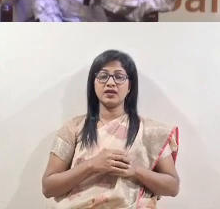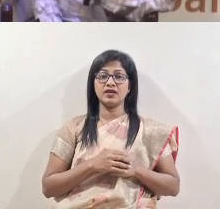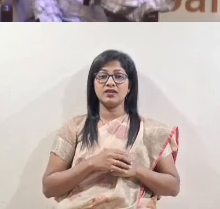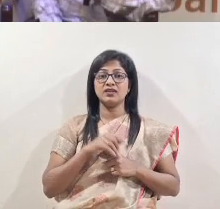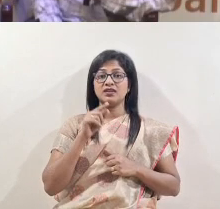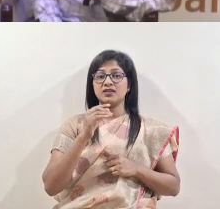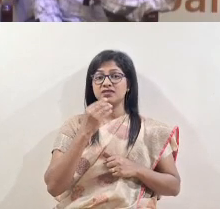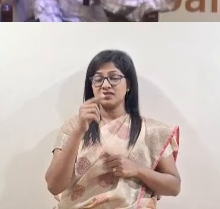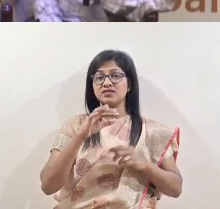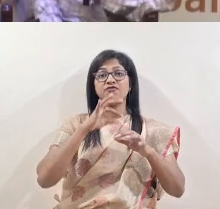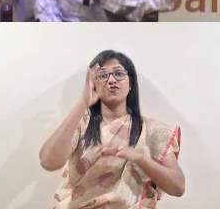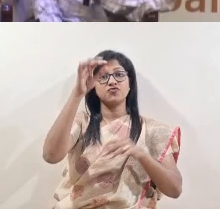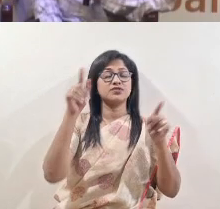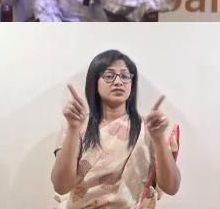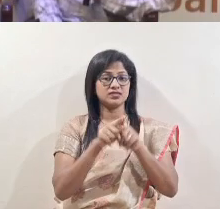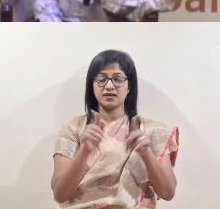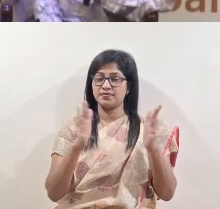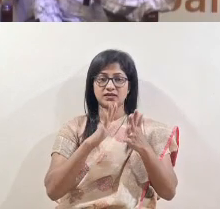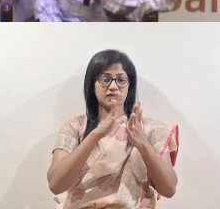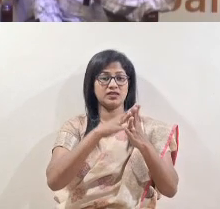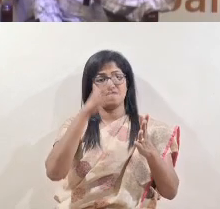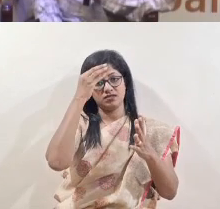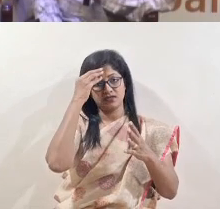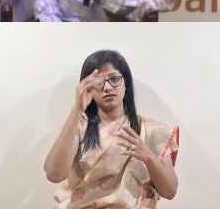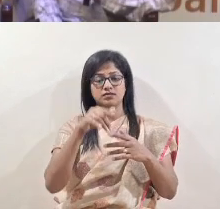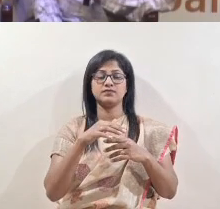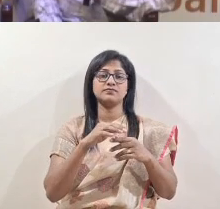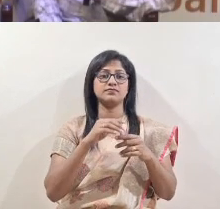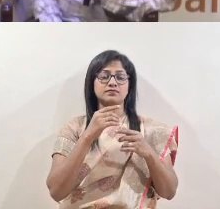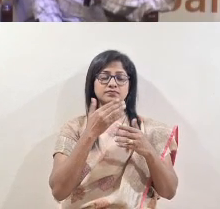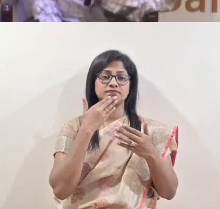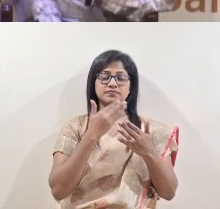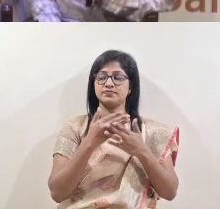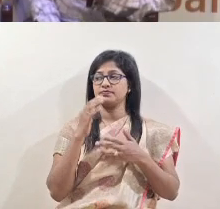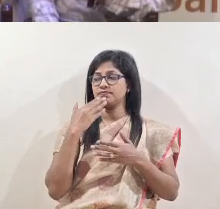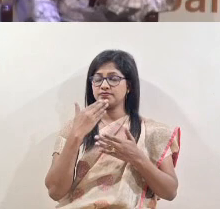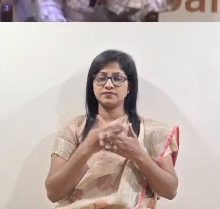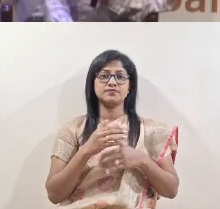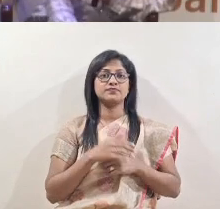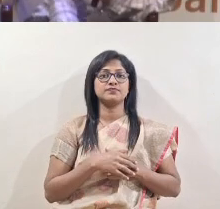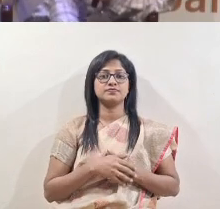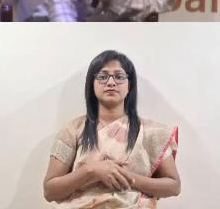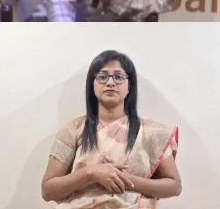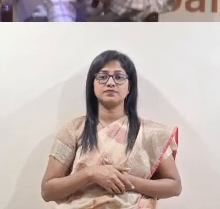should do in future. We Yes, should learn from this. Yes, sir. Yeah, thank you. Thank you, sir.